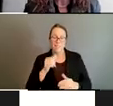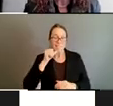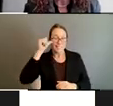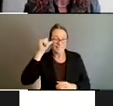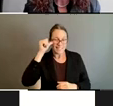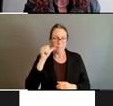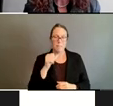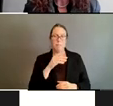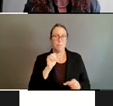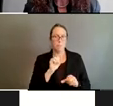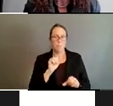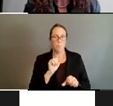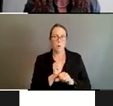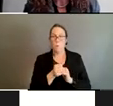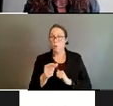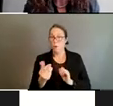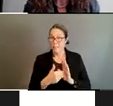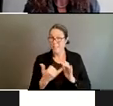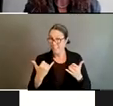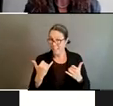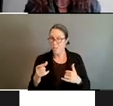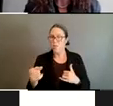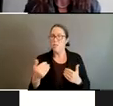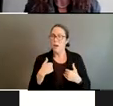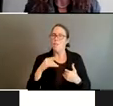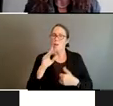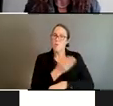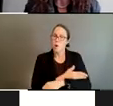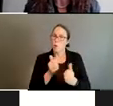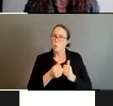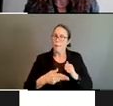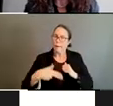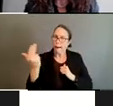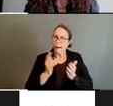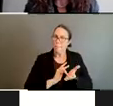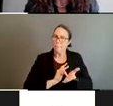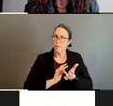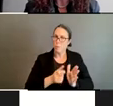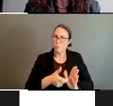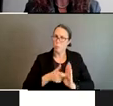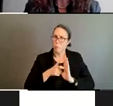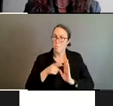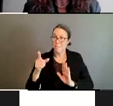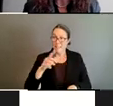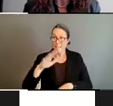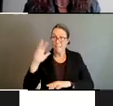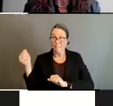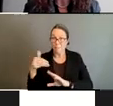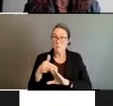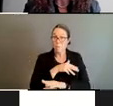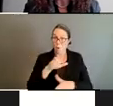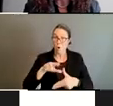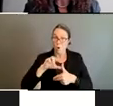today, that she has a daughter that has high medical needs, and they evacuated before the hurricane hit.